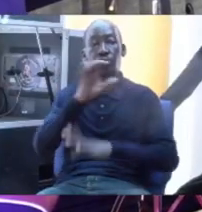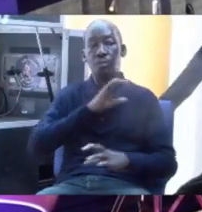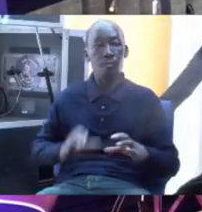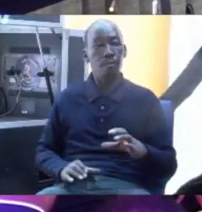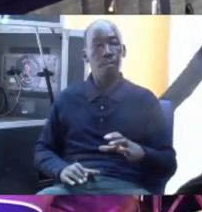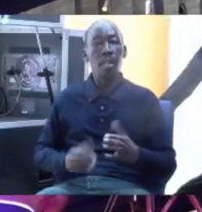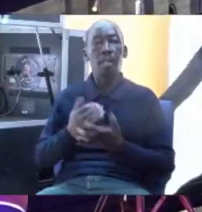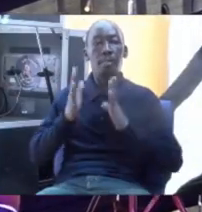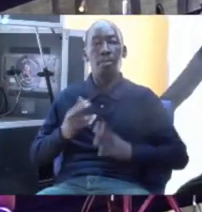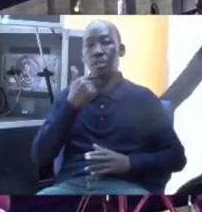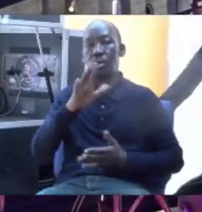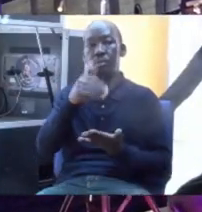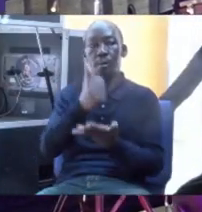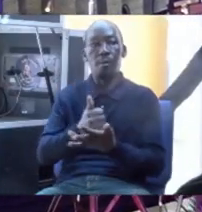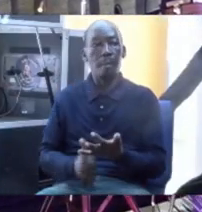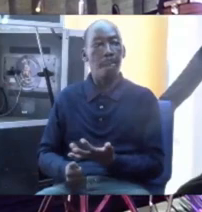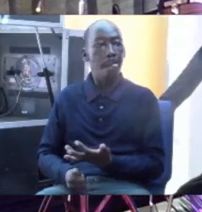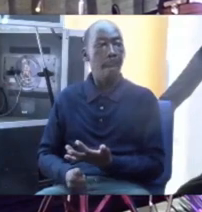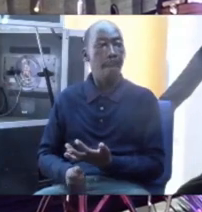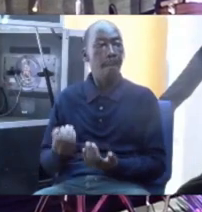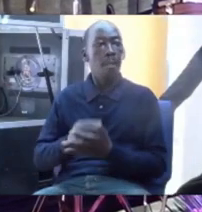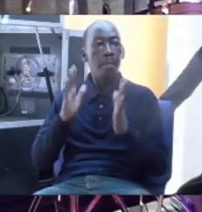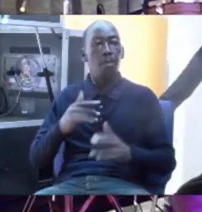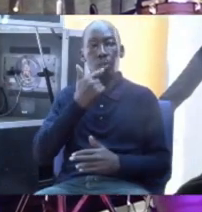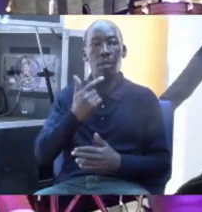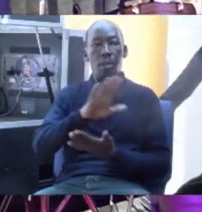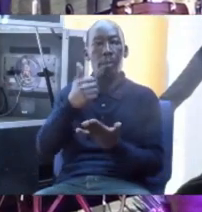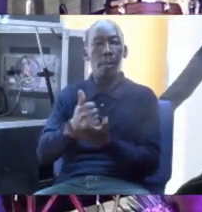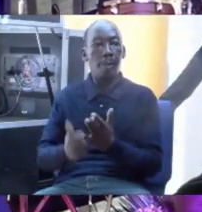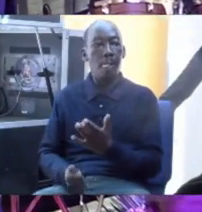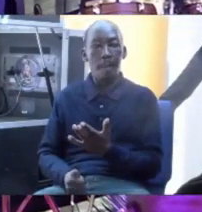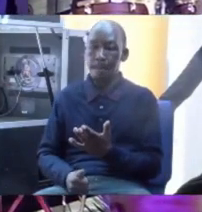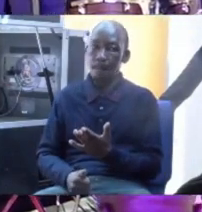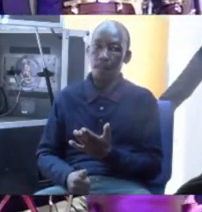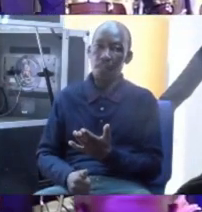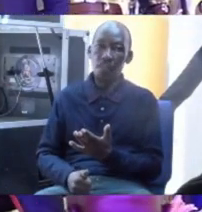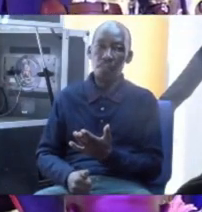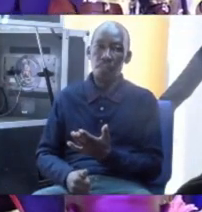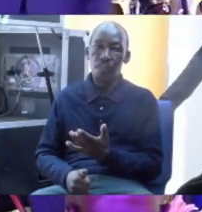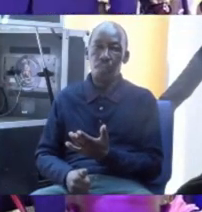kuu la Yesu. Somebody say amen. Mtu akaseme amina. Somebody say amen. Mtu aseme amina.